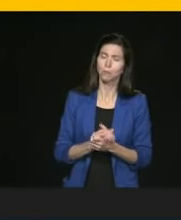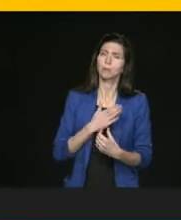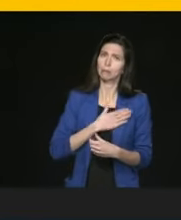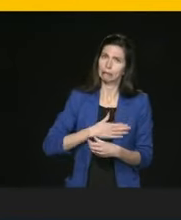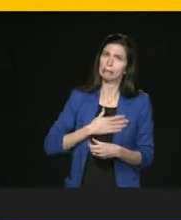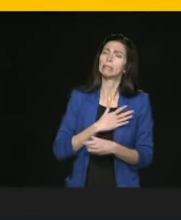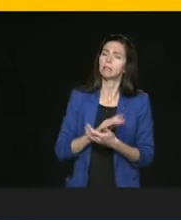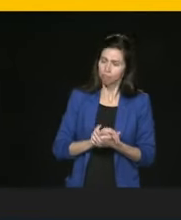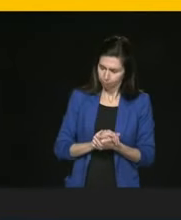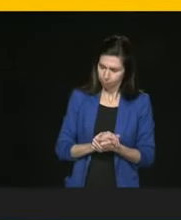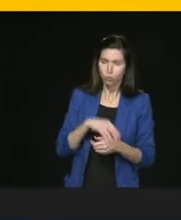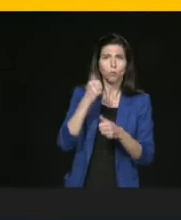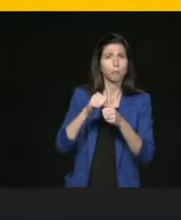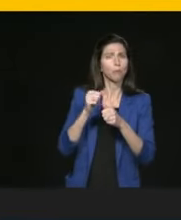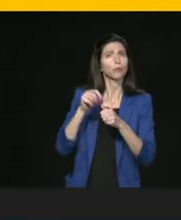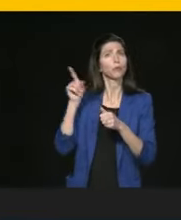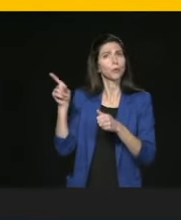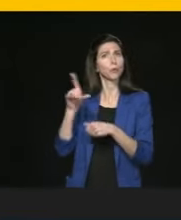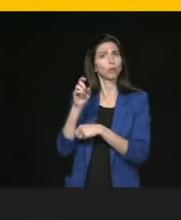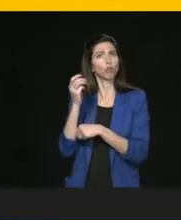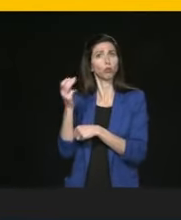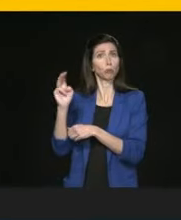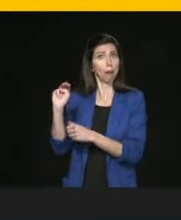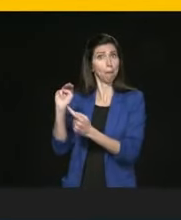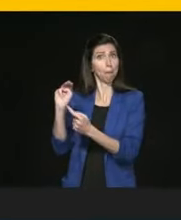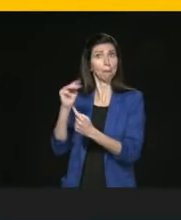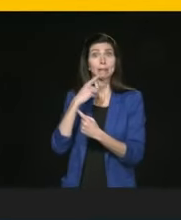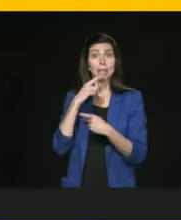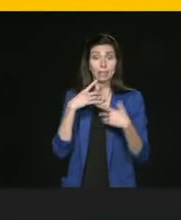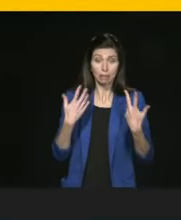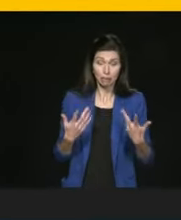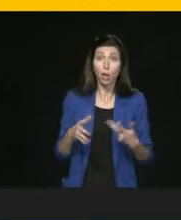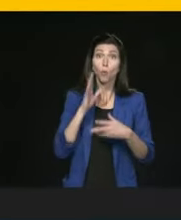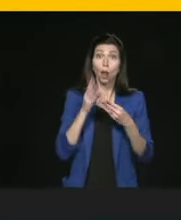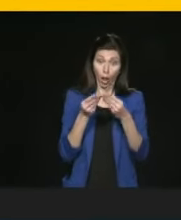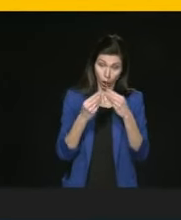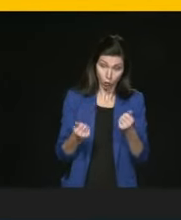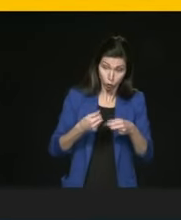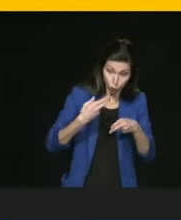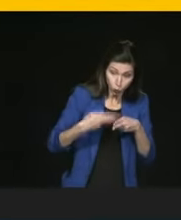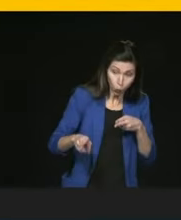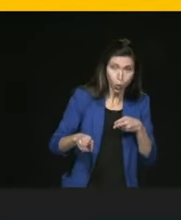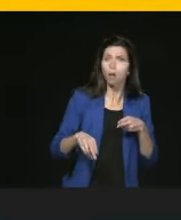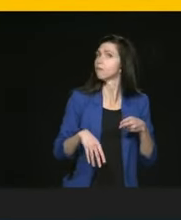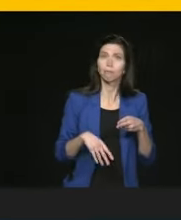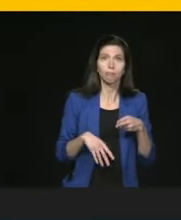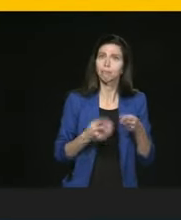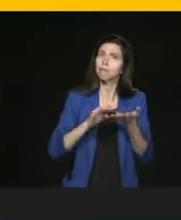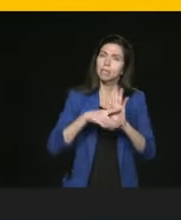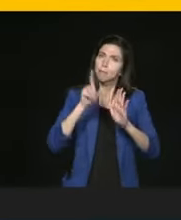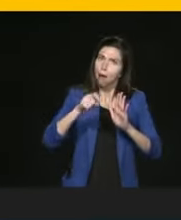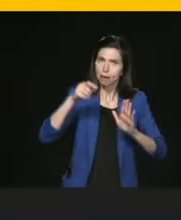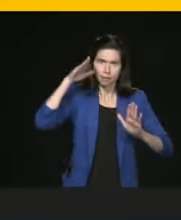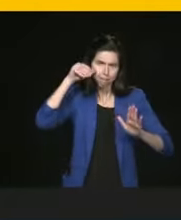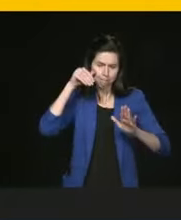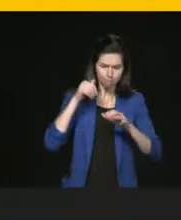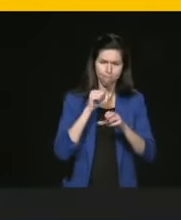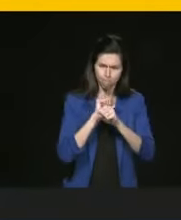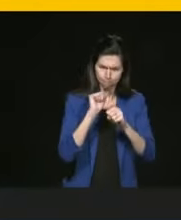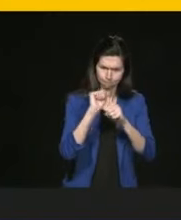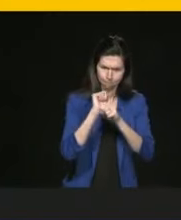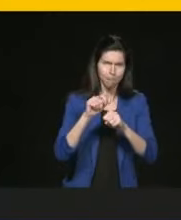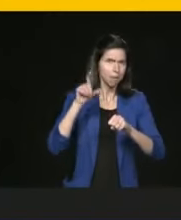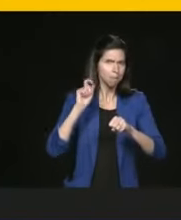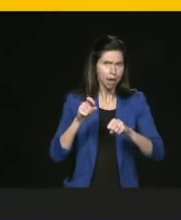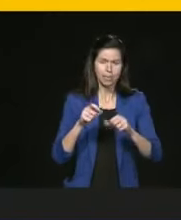sprint, this is a marathon. We need to keep doing and keep doing the right things and